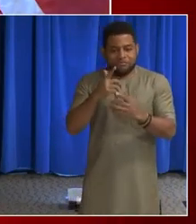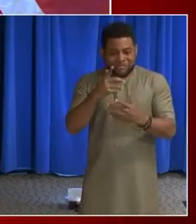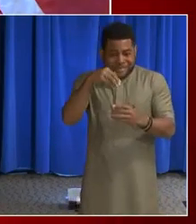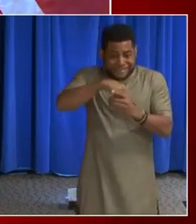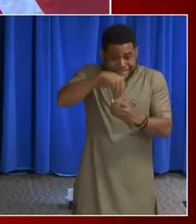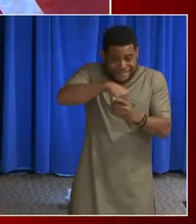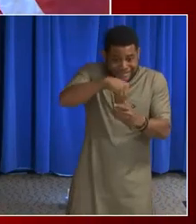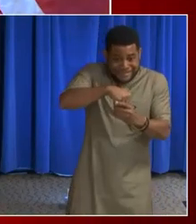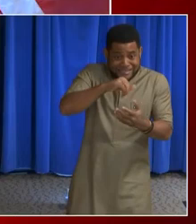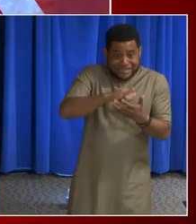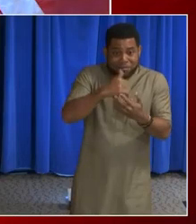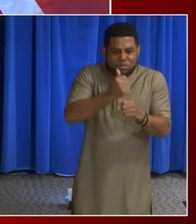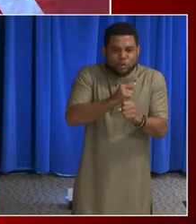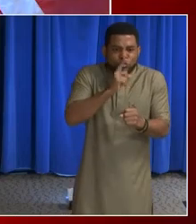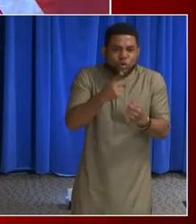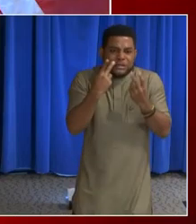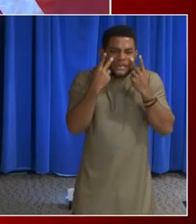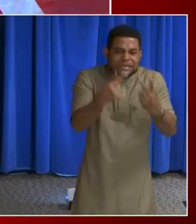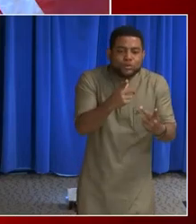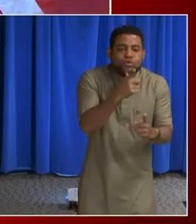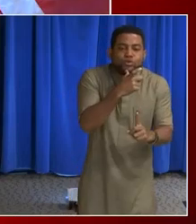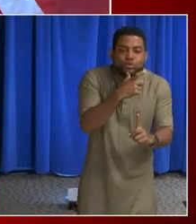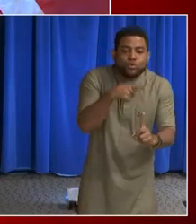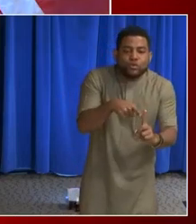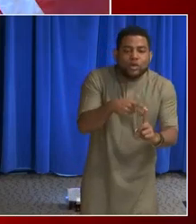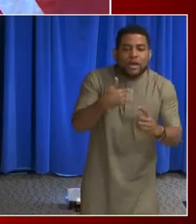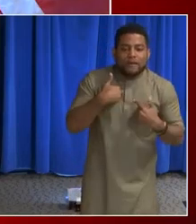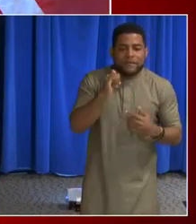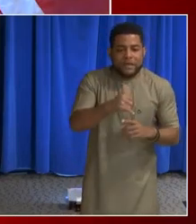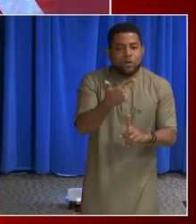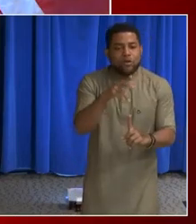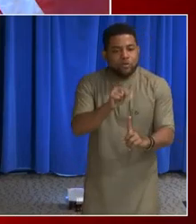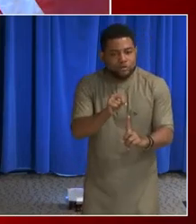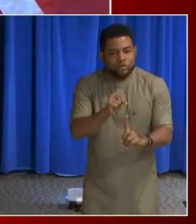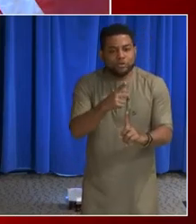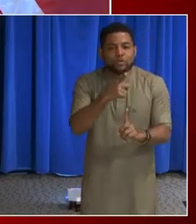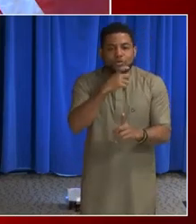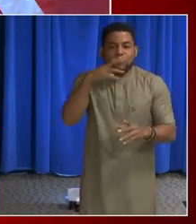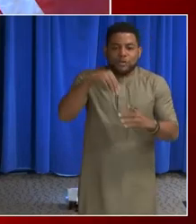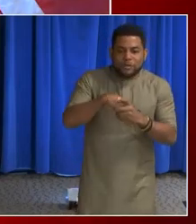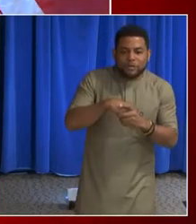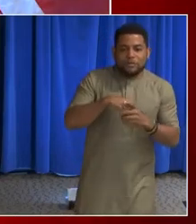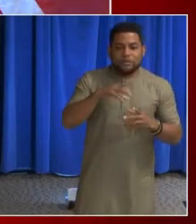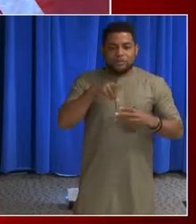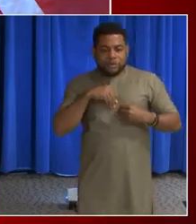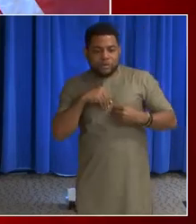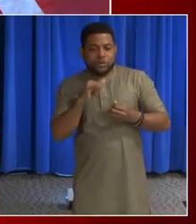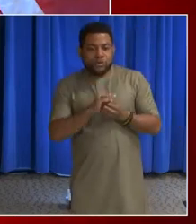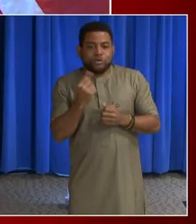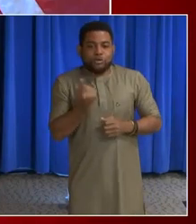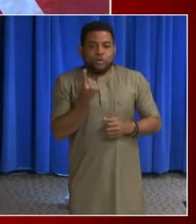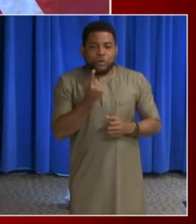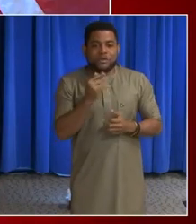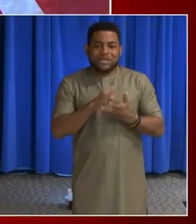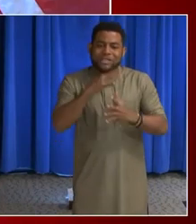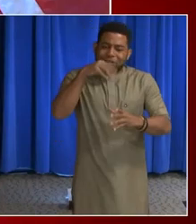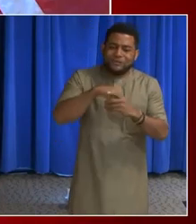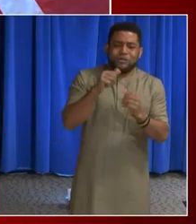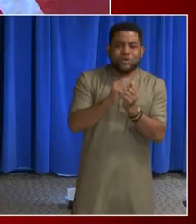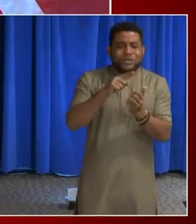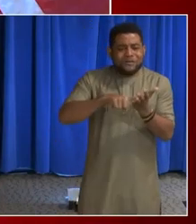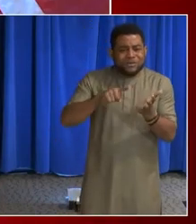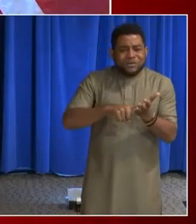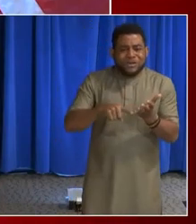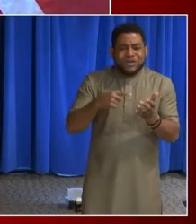so that we can see whether or not this firearm was actually in possession of someone. But that is part of the investigation. And again, I would hate to jump